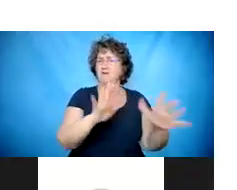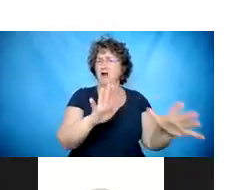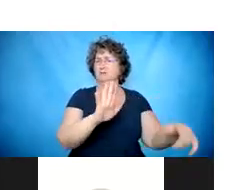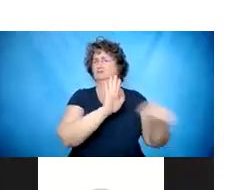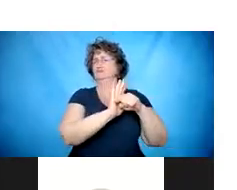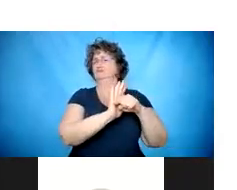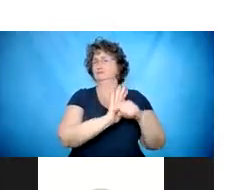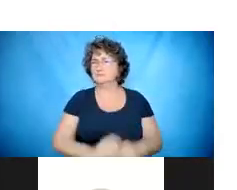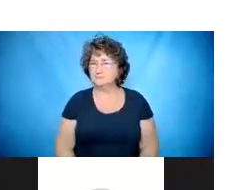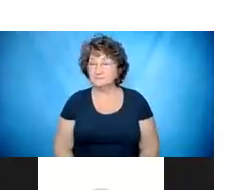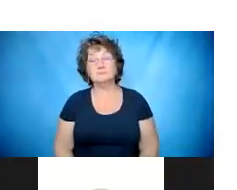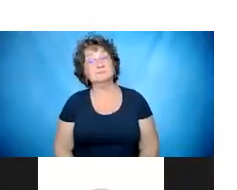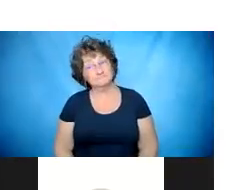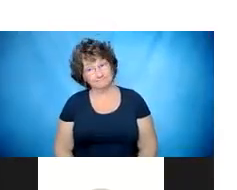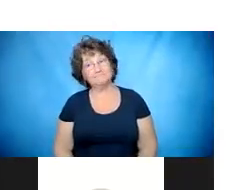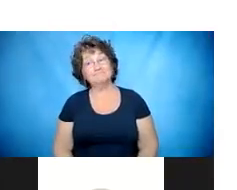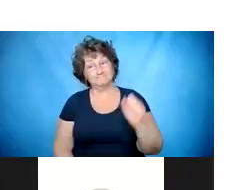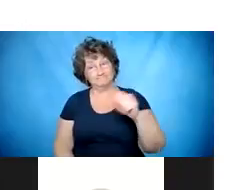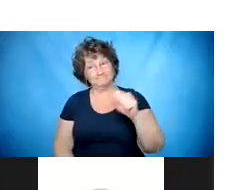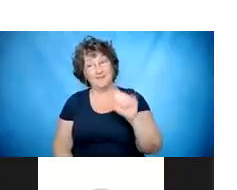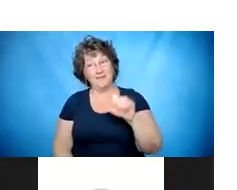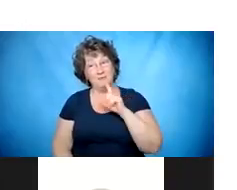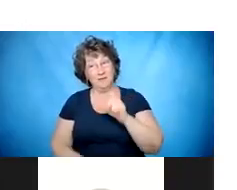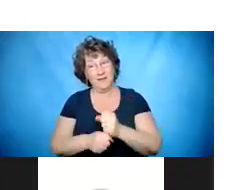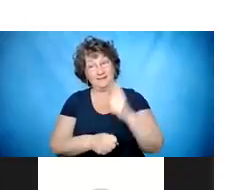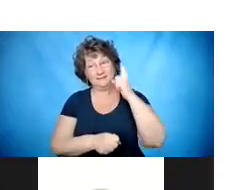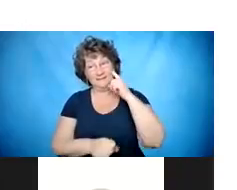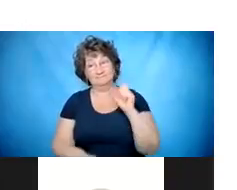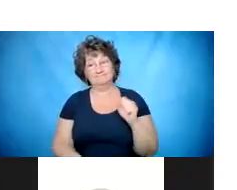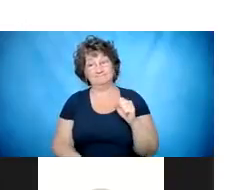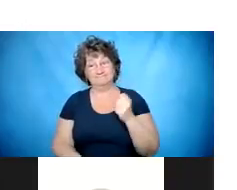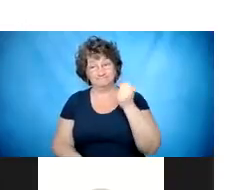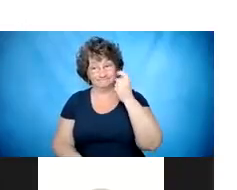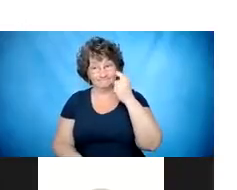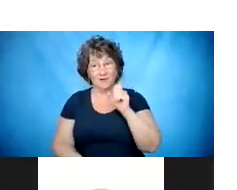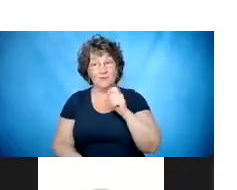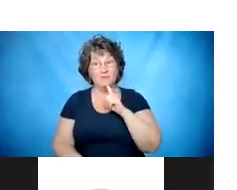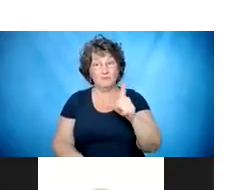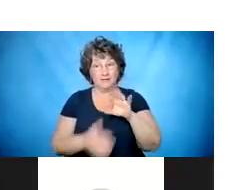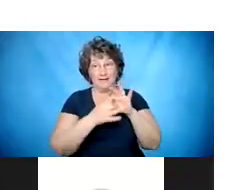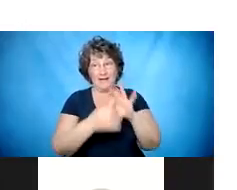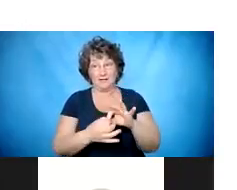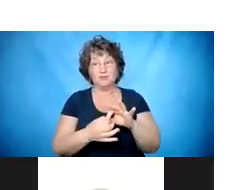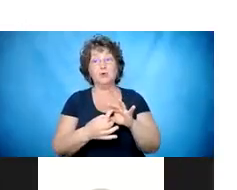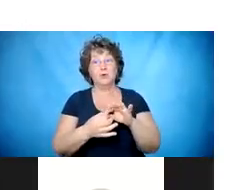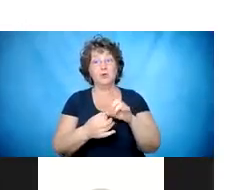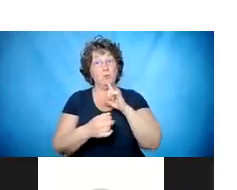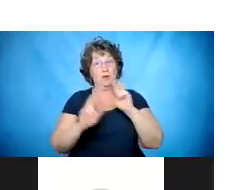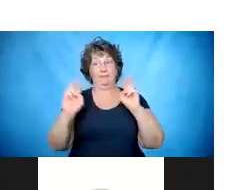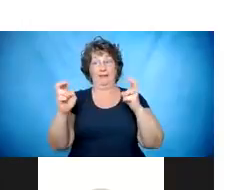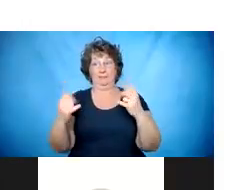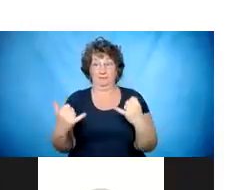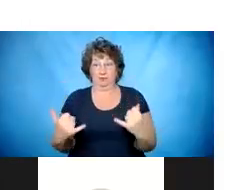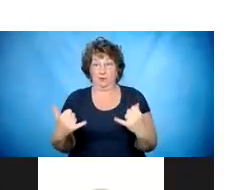sense. And I think it leads us to the bigger part that we're going to be getting into for the rest of today's presentation. And that's that these things